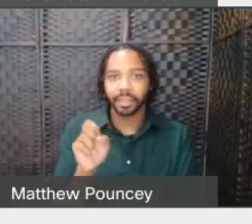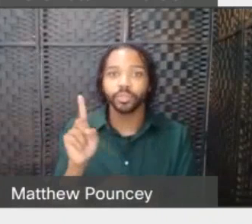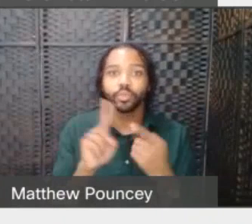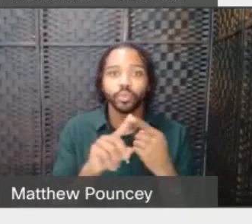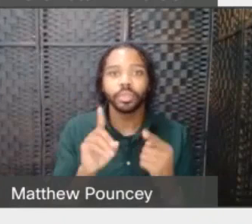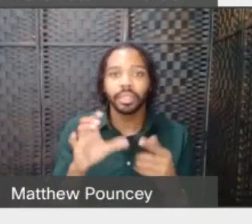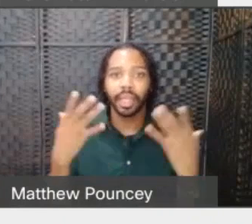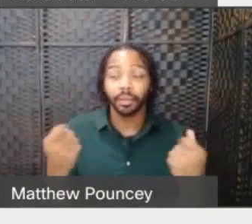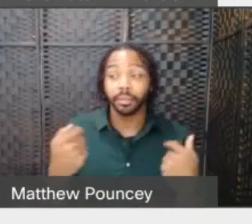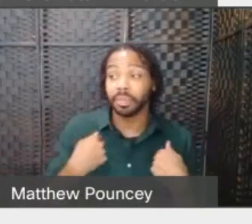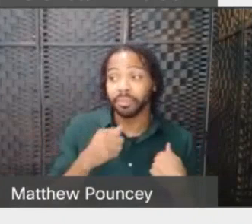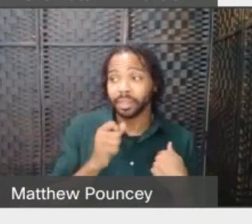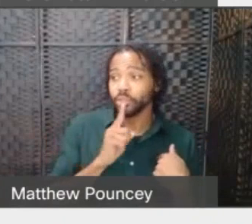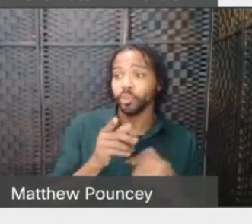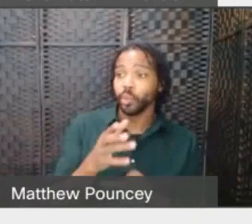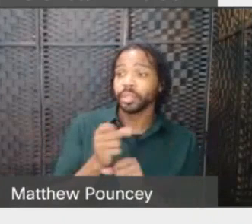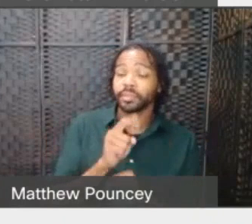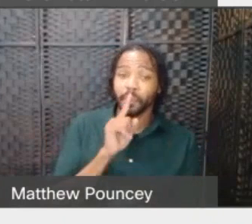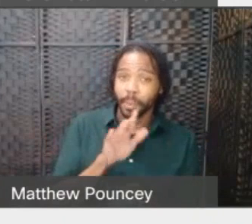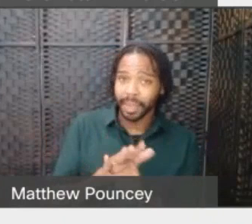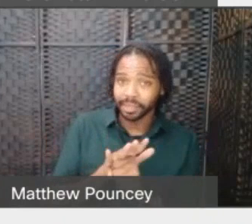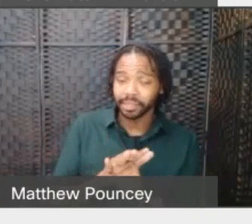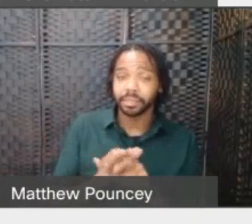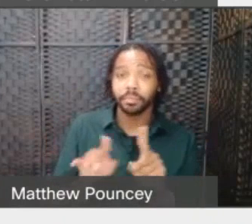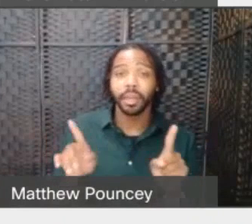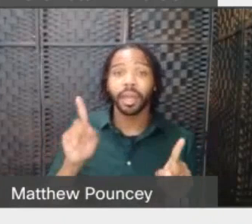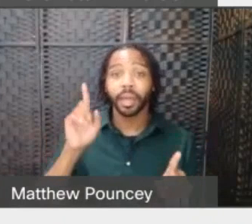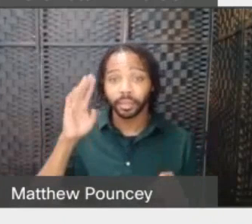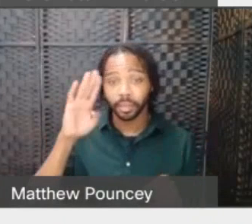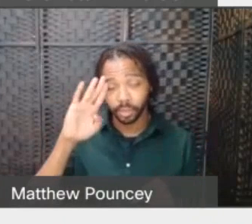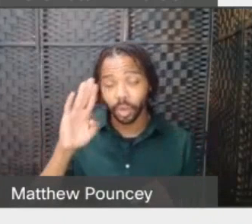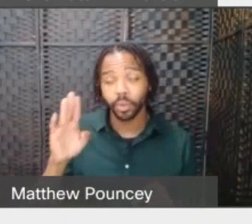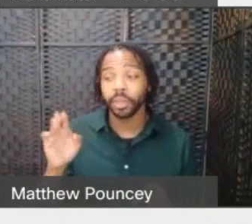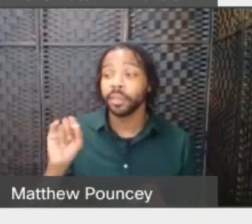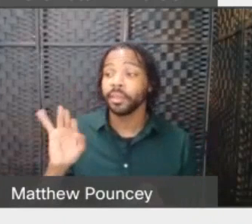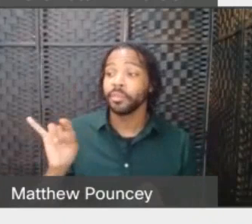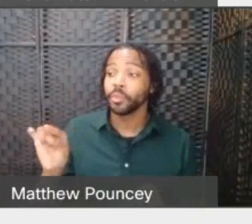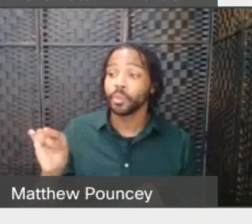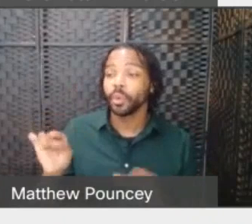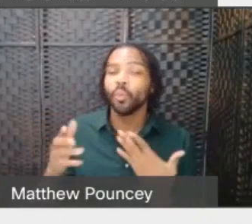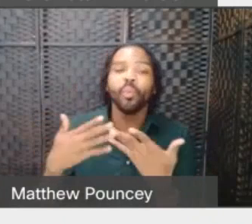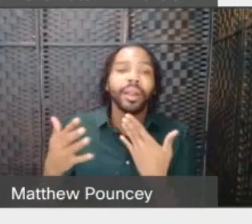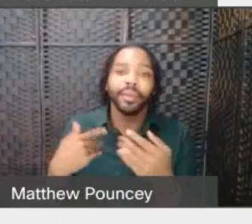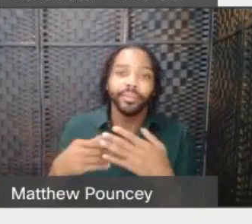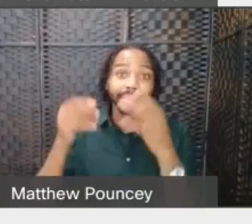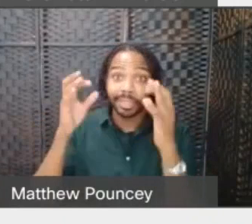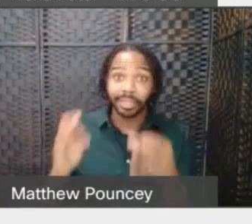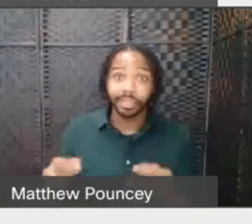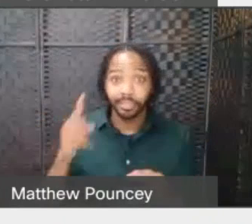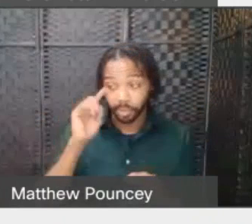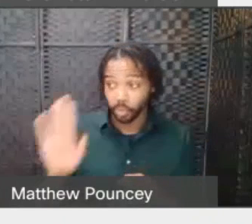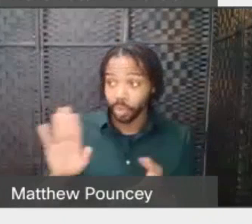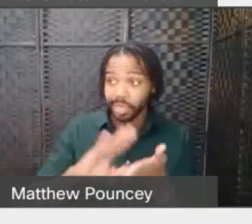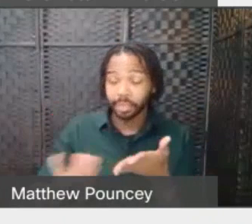receive confirmation of that submission, but I do know if you're, whatever the decision is for your